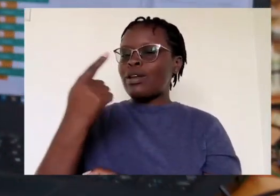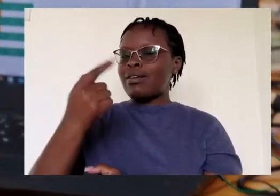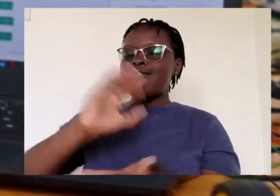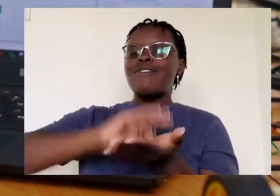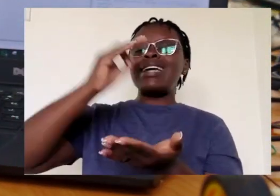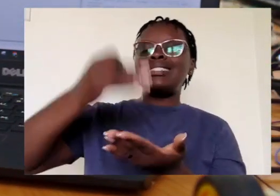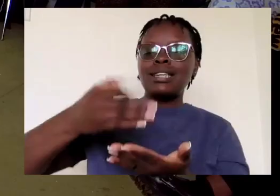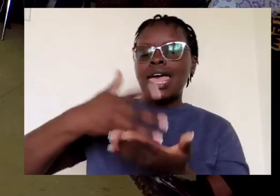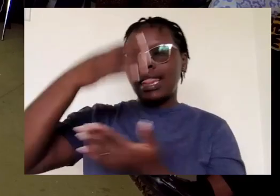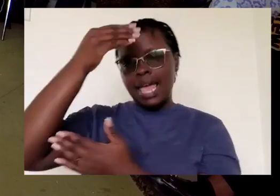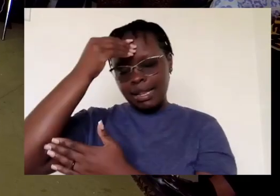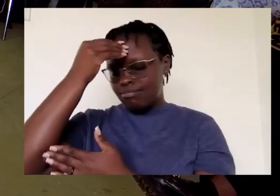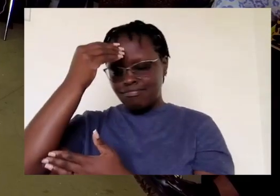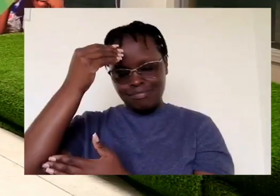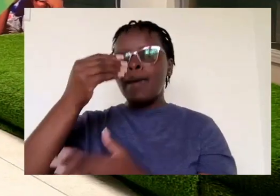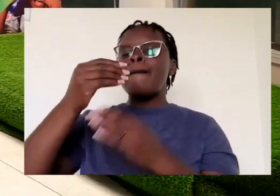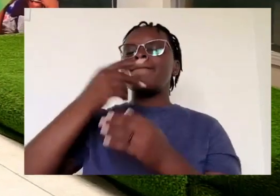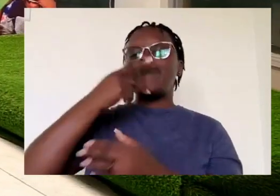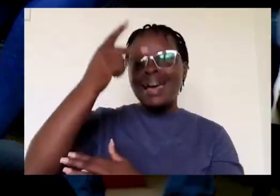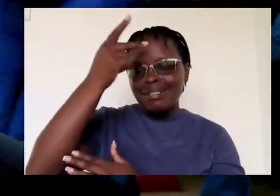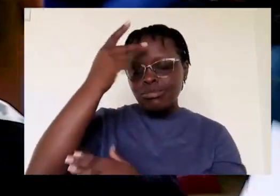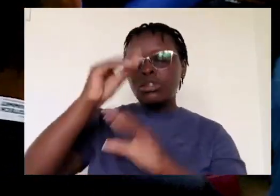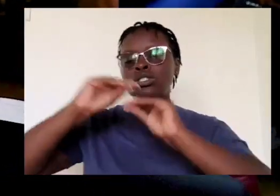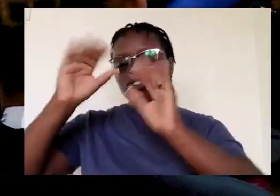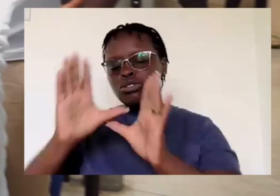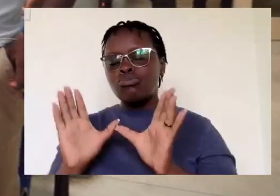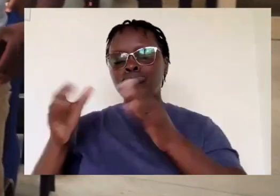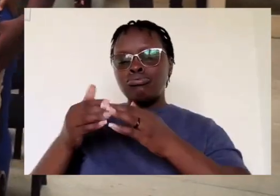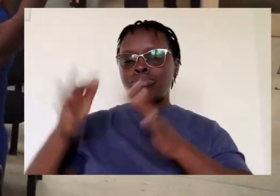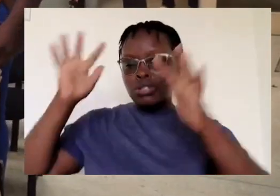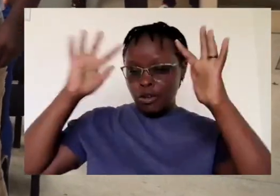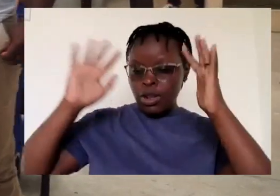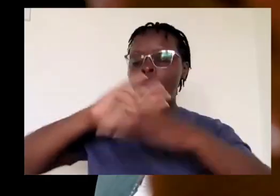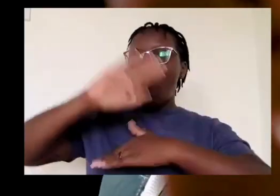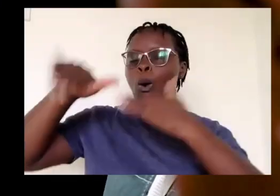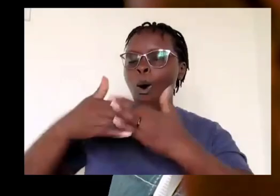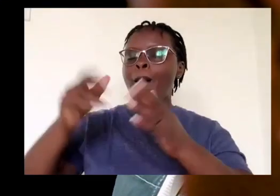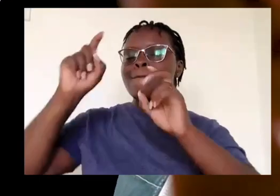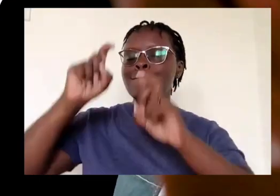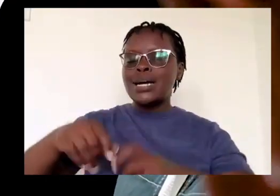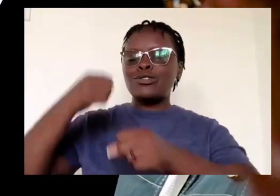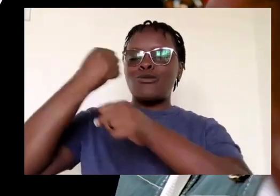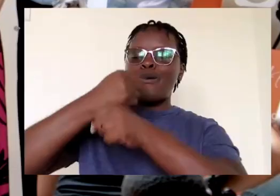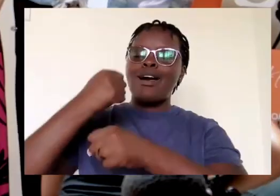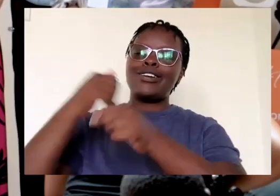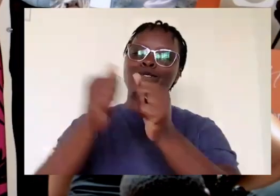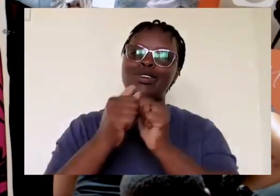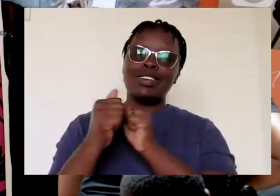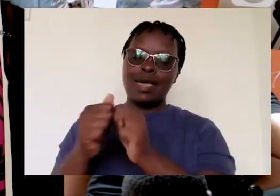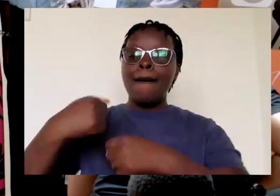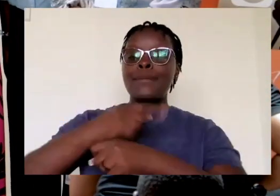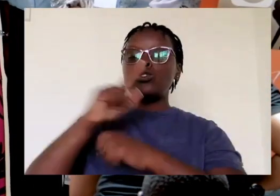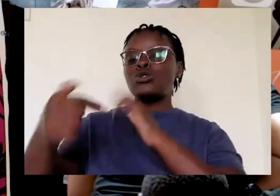about collective action. Parents, teachers, communities, and innovators all have a role to play in ensuring that EdTech continues